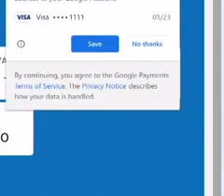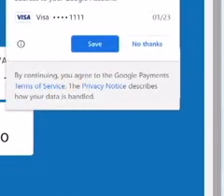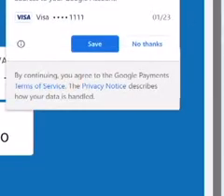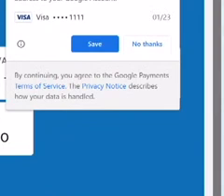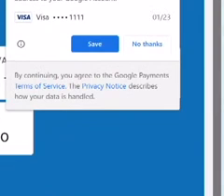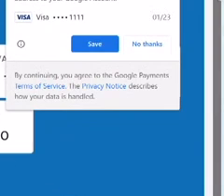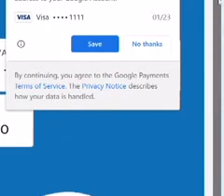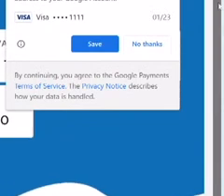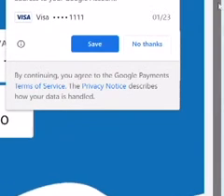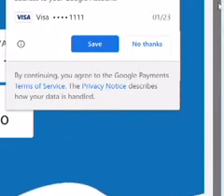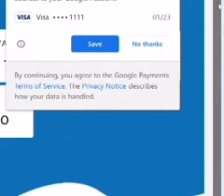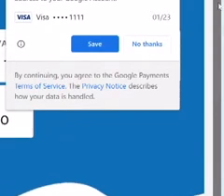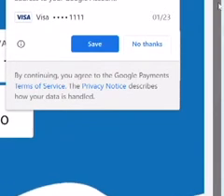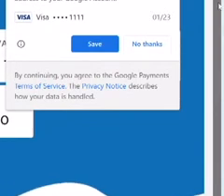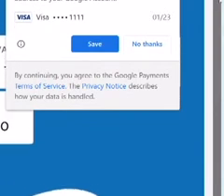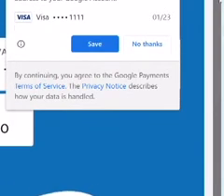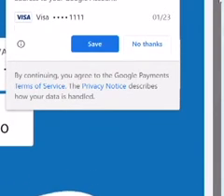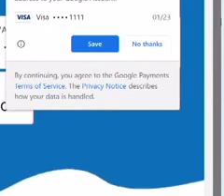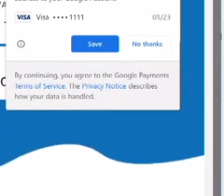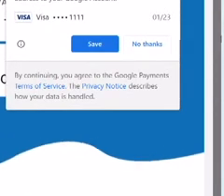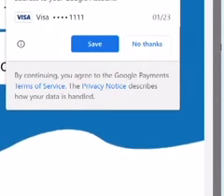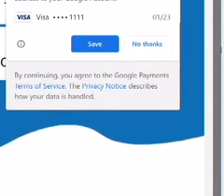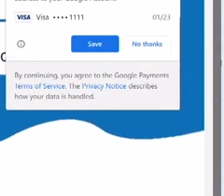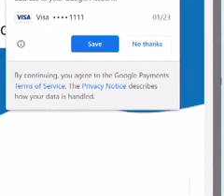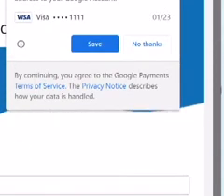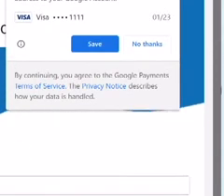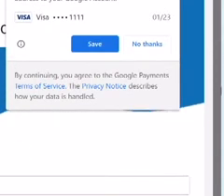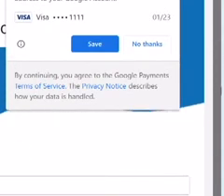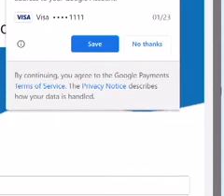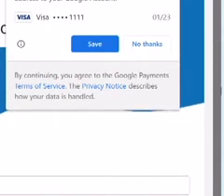attempt to use this anywhere else.